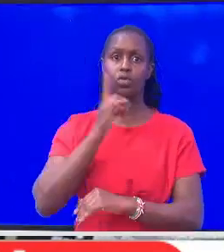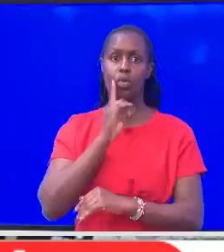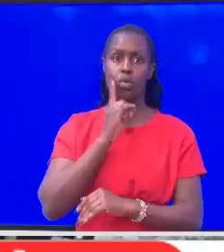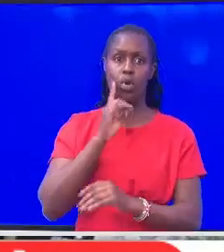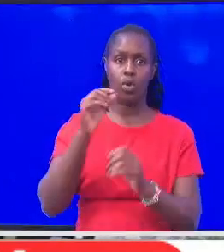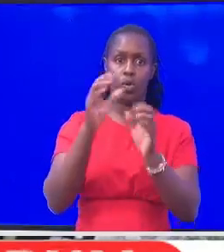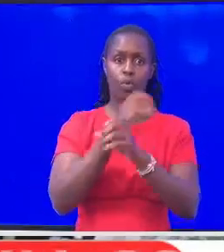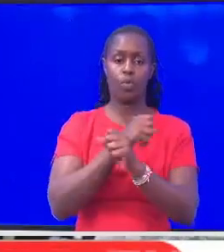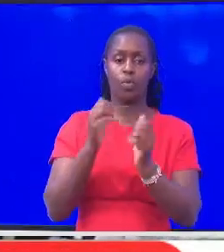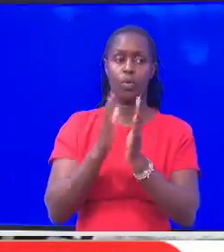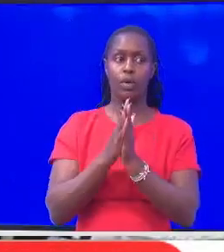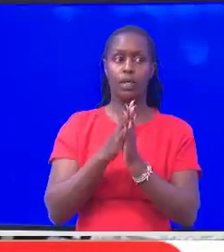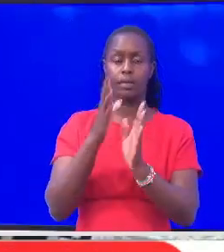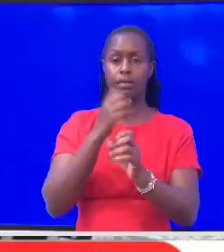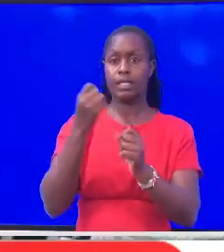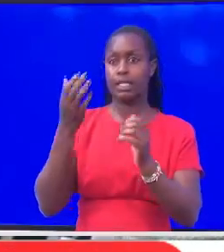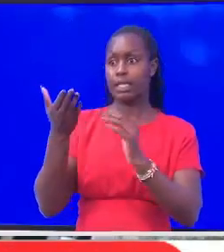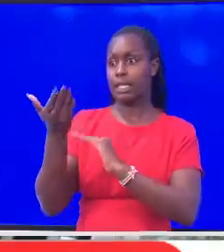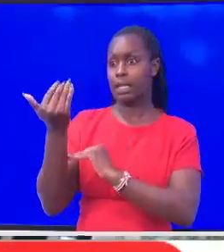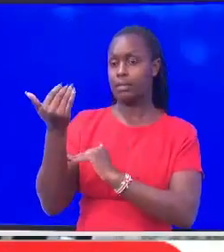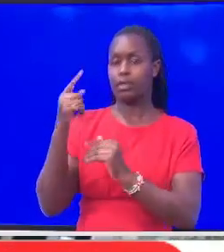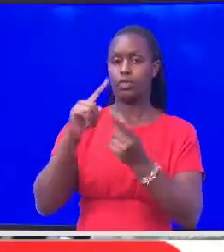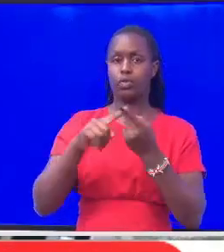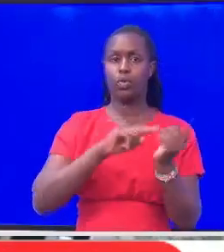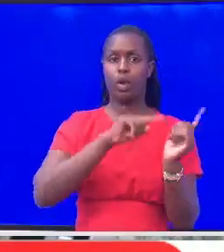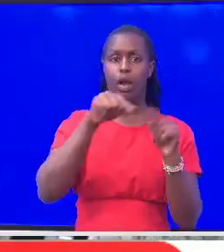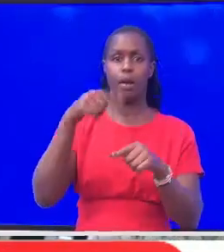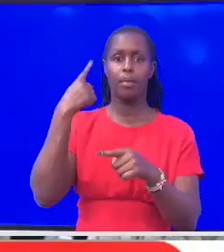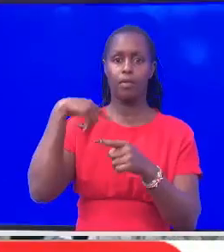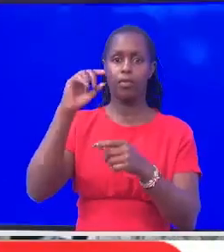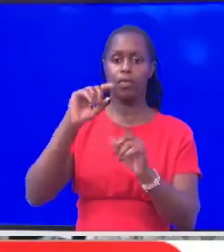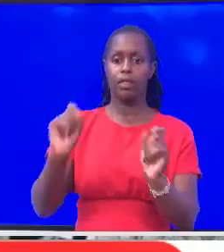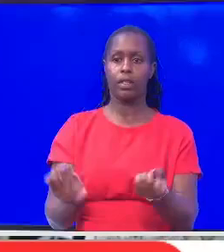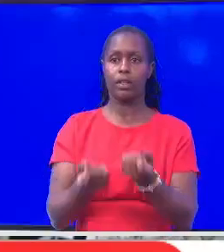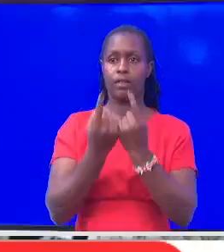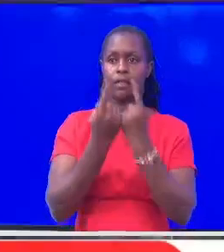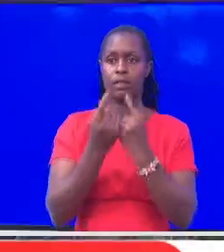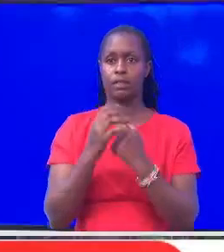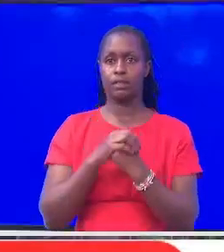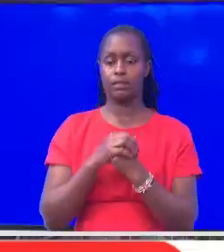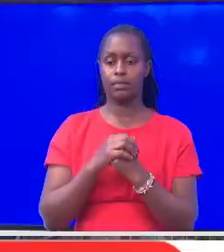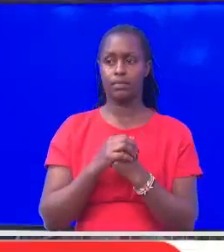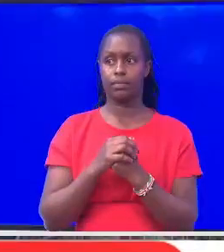expected to grace the function. Sheila Chelangat for TV 47.